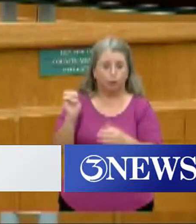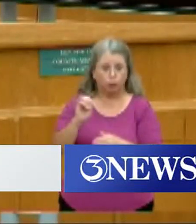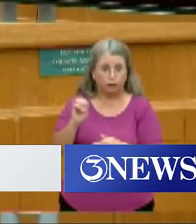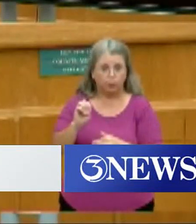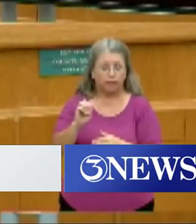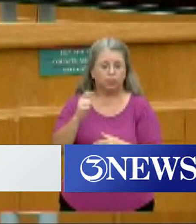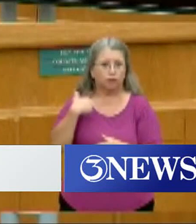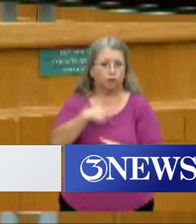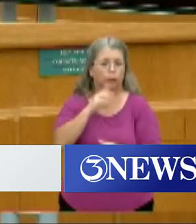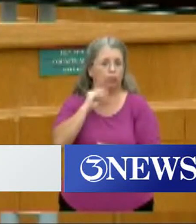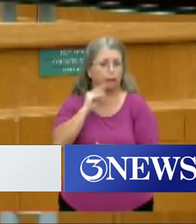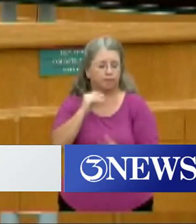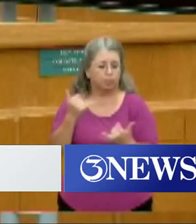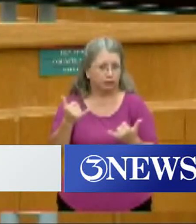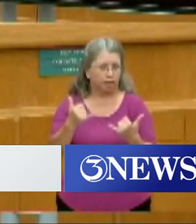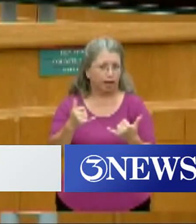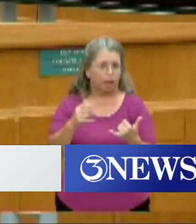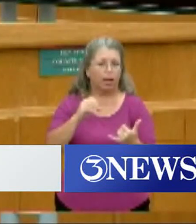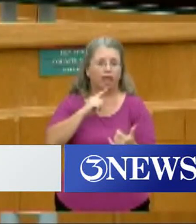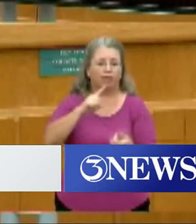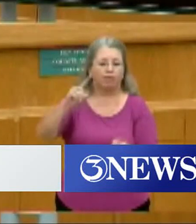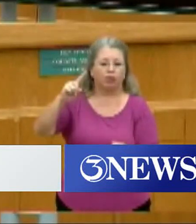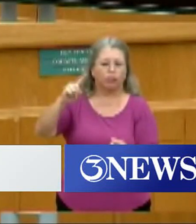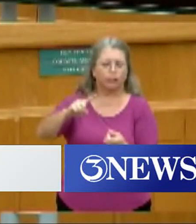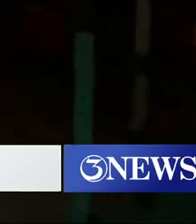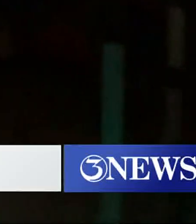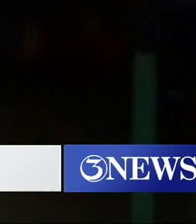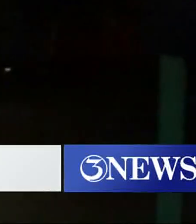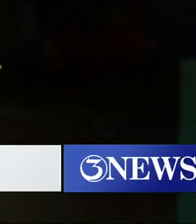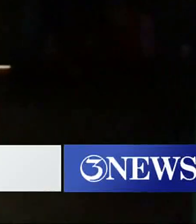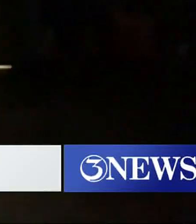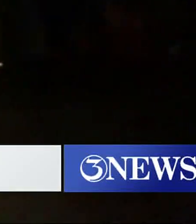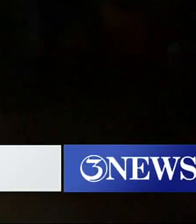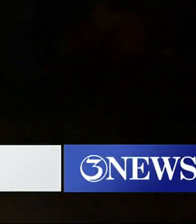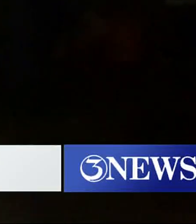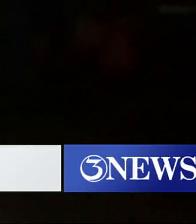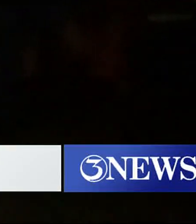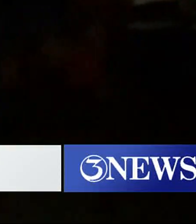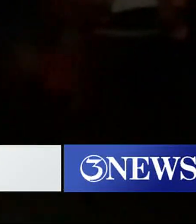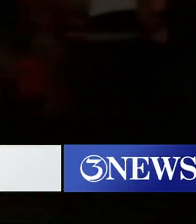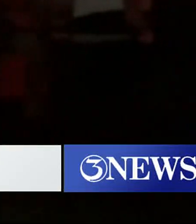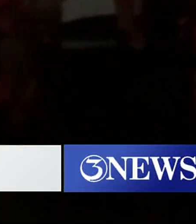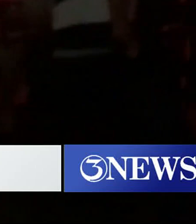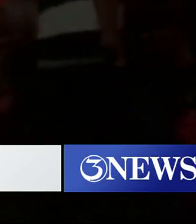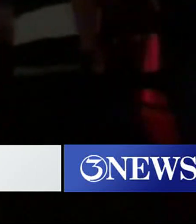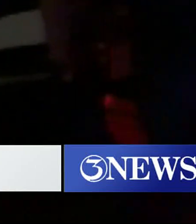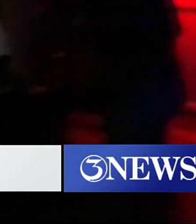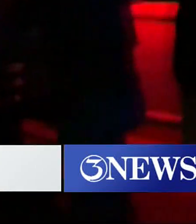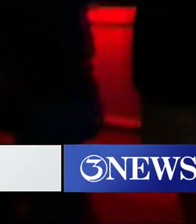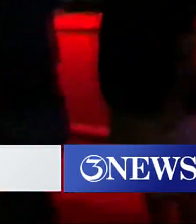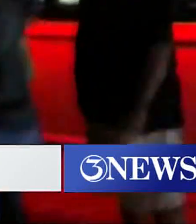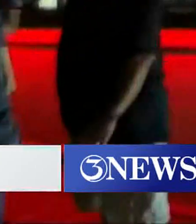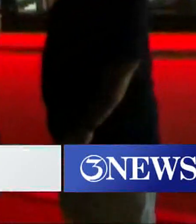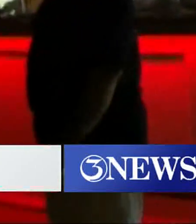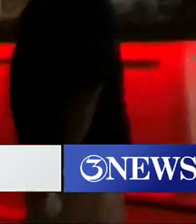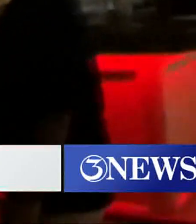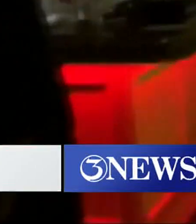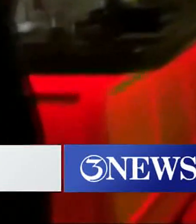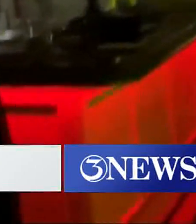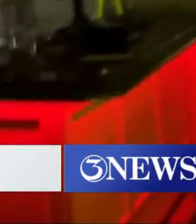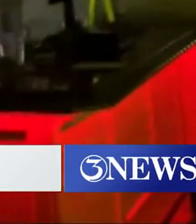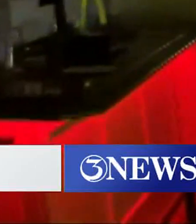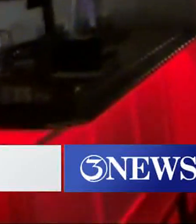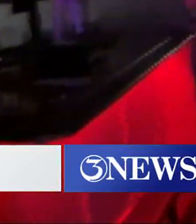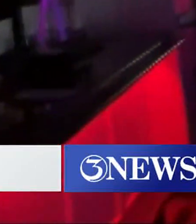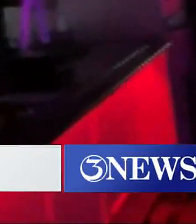and they're decreasing the amount of encounters that they have. Earlier in the week, Governor Abbott shut down Texas bars but kept other